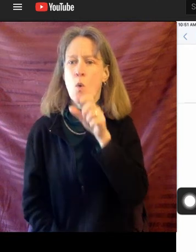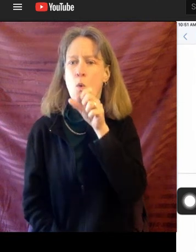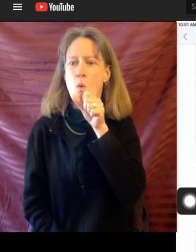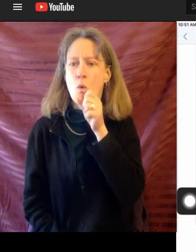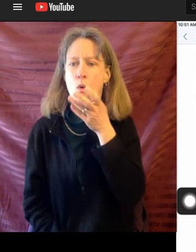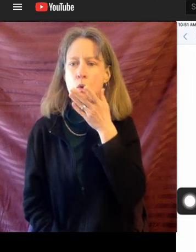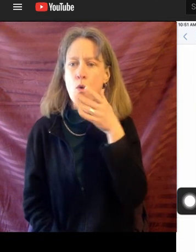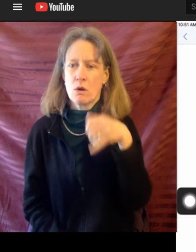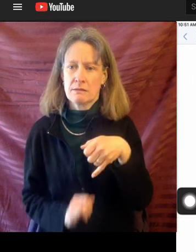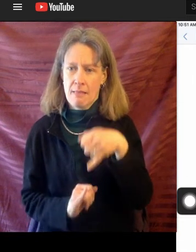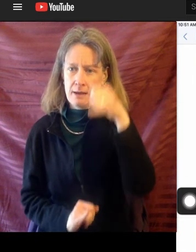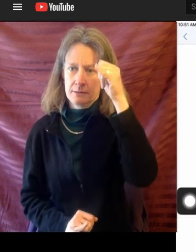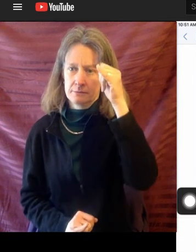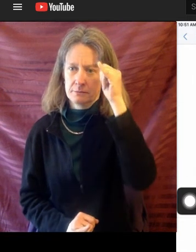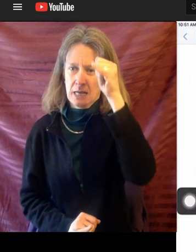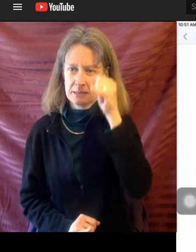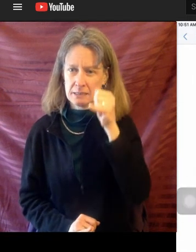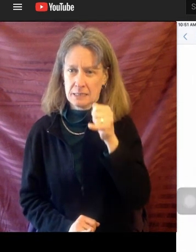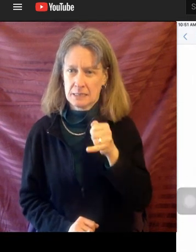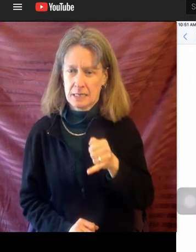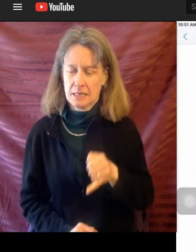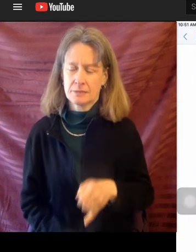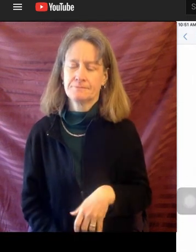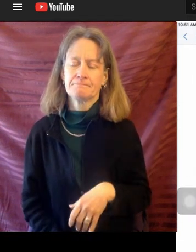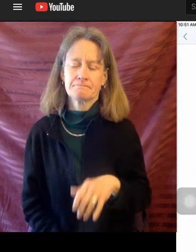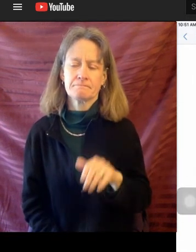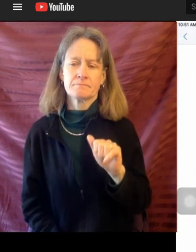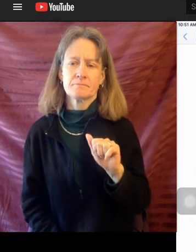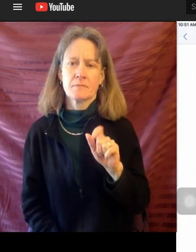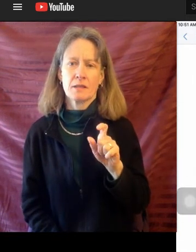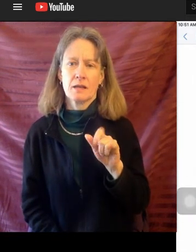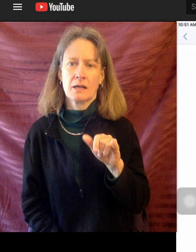Let's see, axis of symmetry,